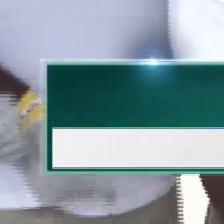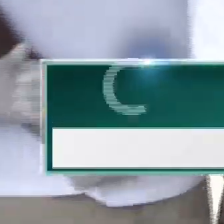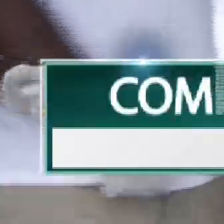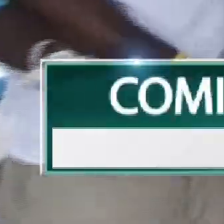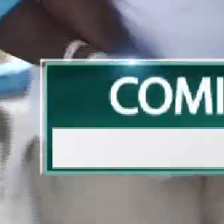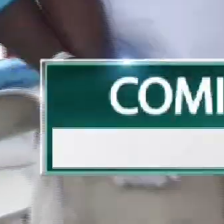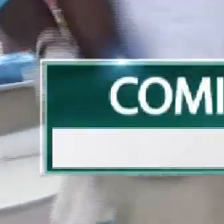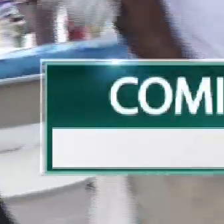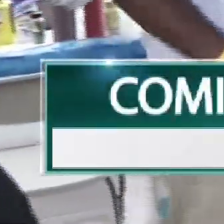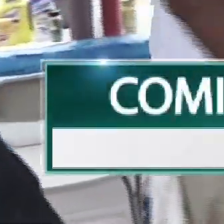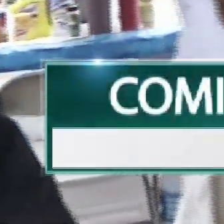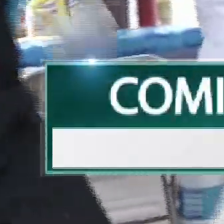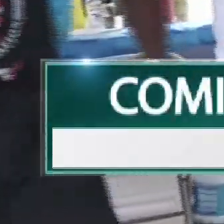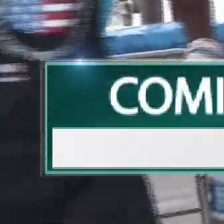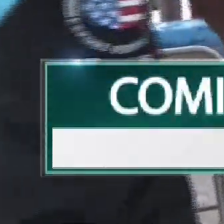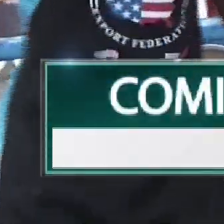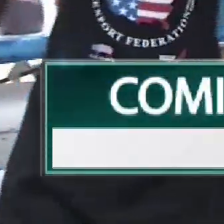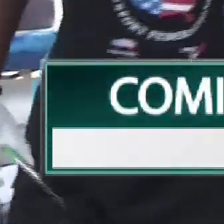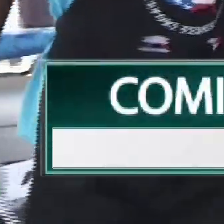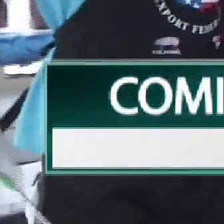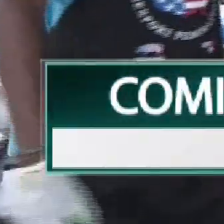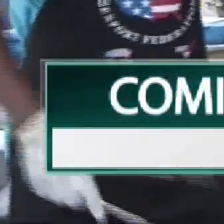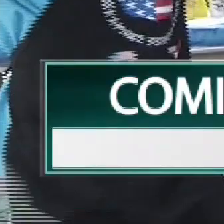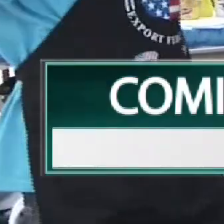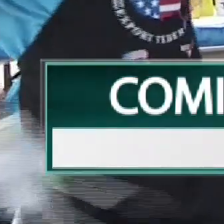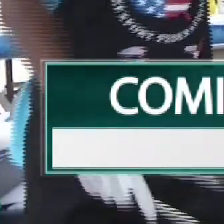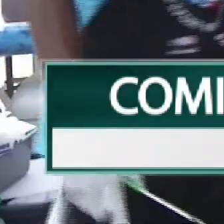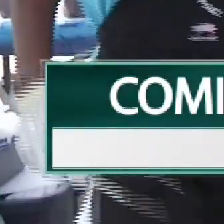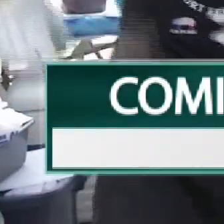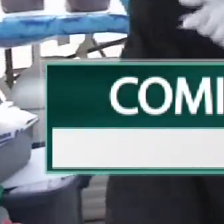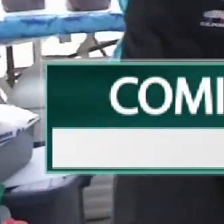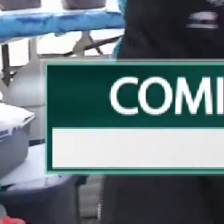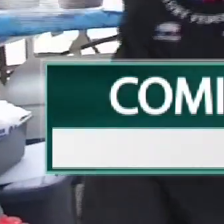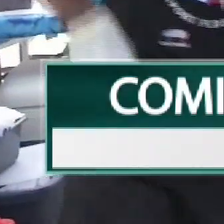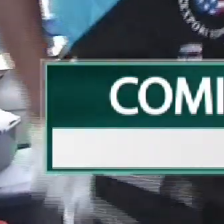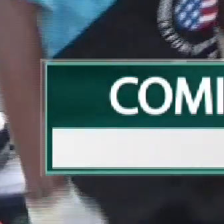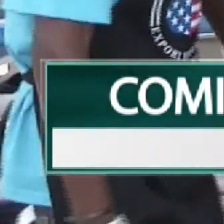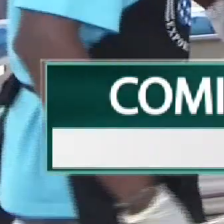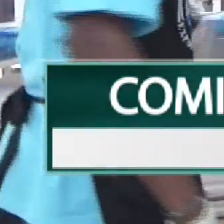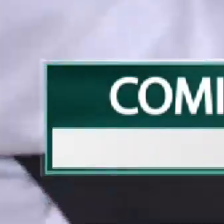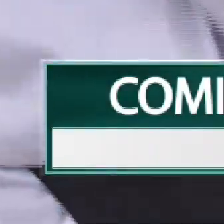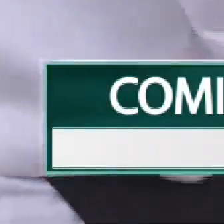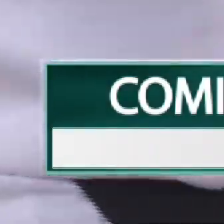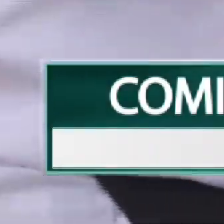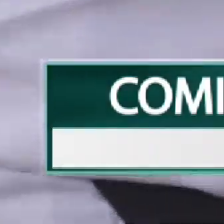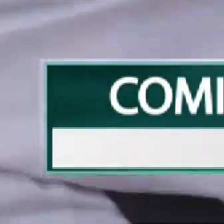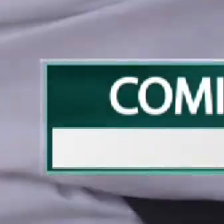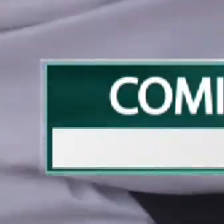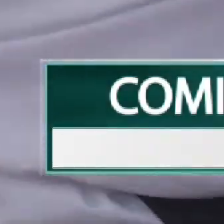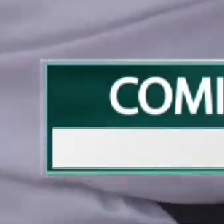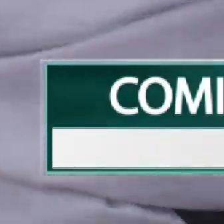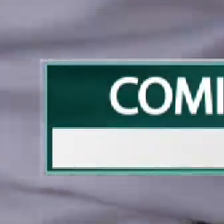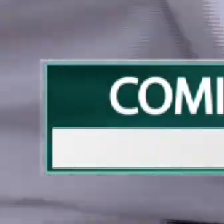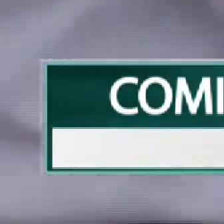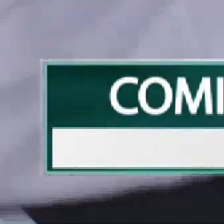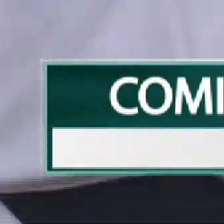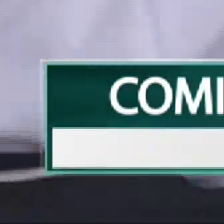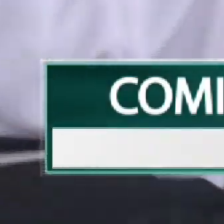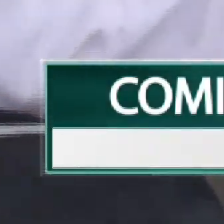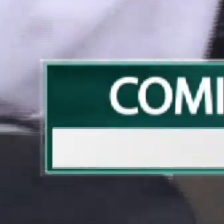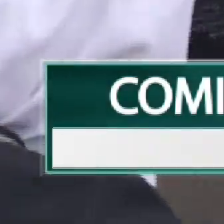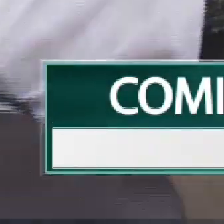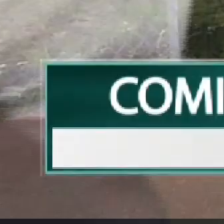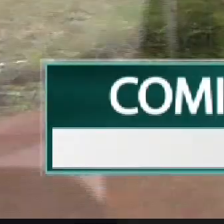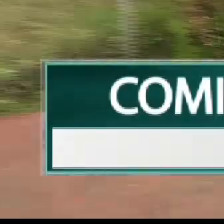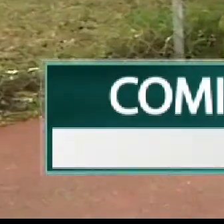What was hotter than barbecue ribs? Well, the competition, of course. We'll take you to a fierce grill after the break.